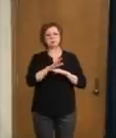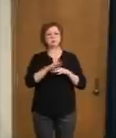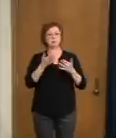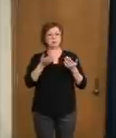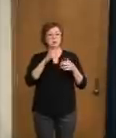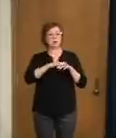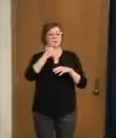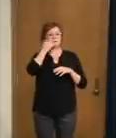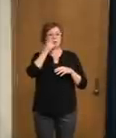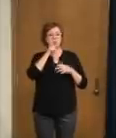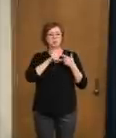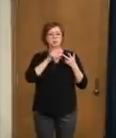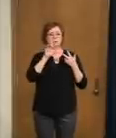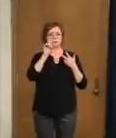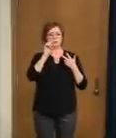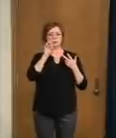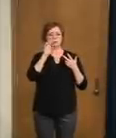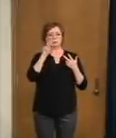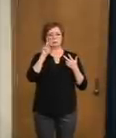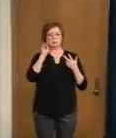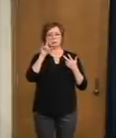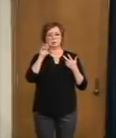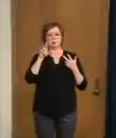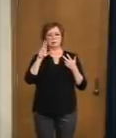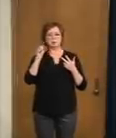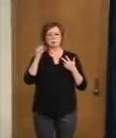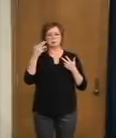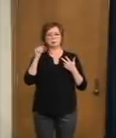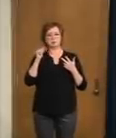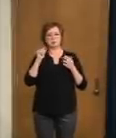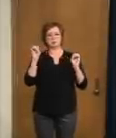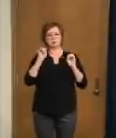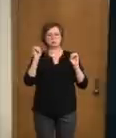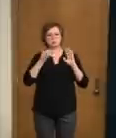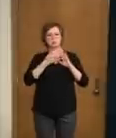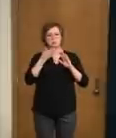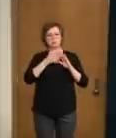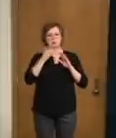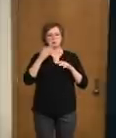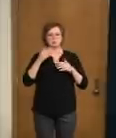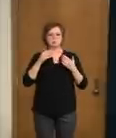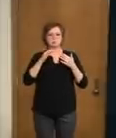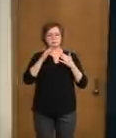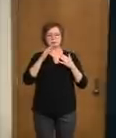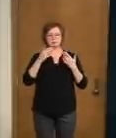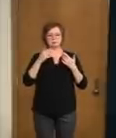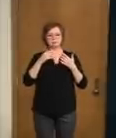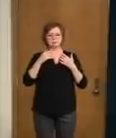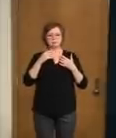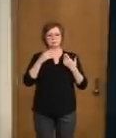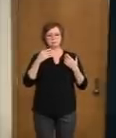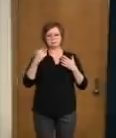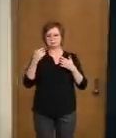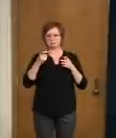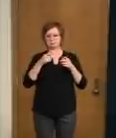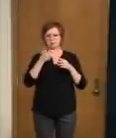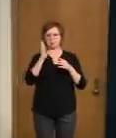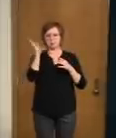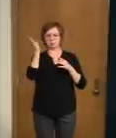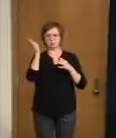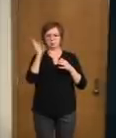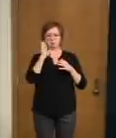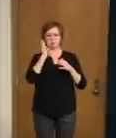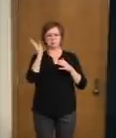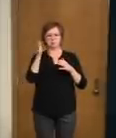is Mr. Derek Miller, the Saskatchewan Health Authority Emergency Operations Chief. He's on the line with us, and Derek is going to give us a presentation in a few minutes on the